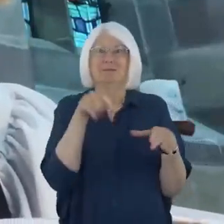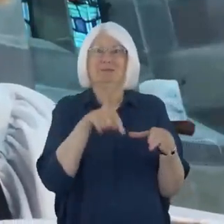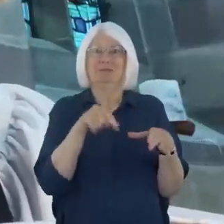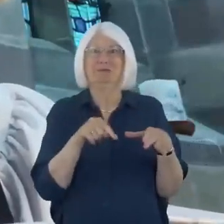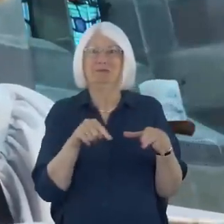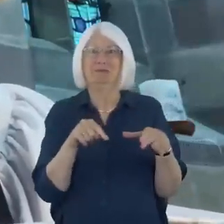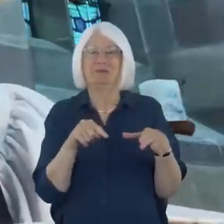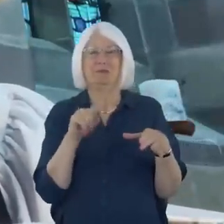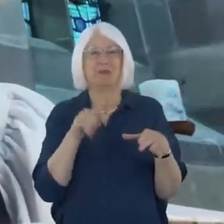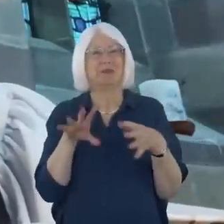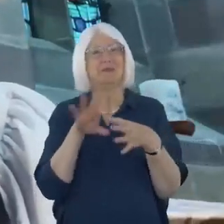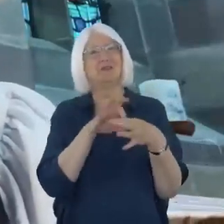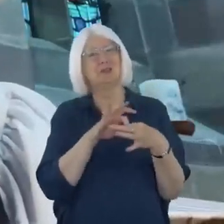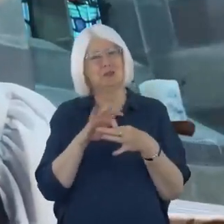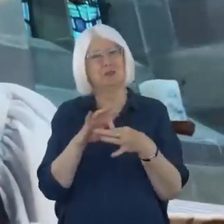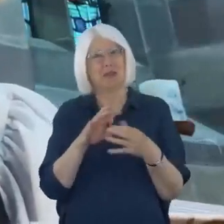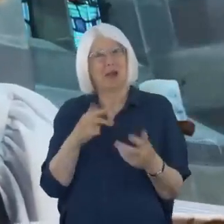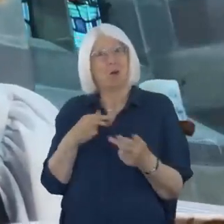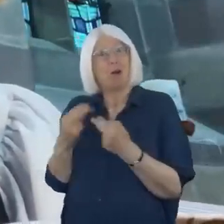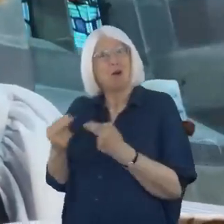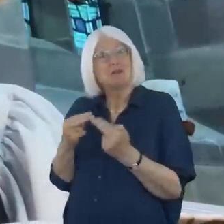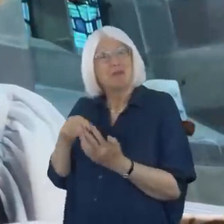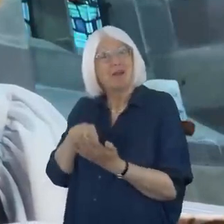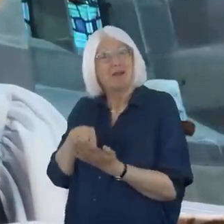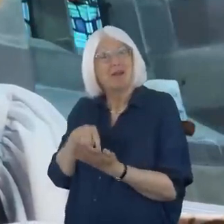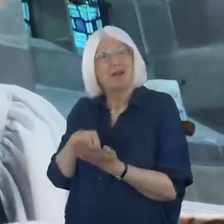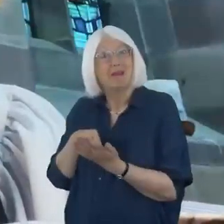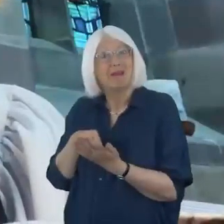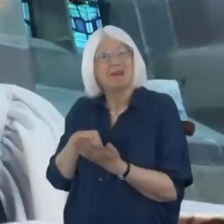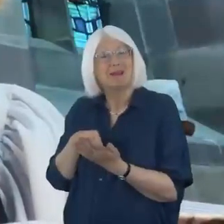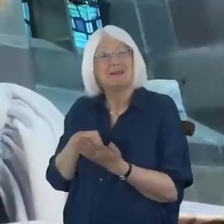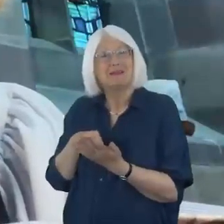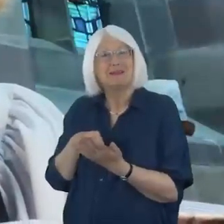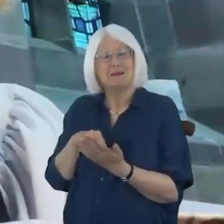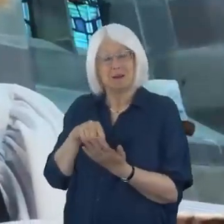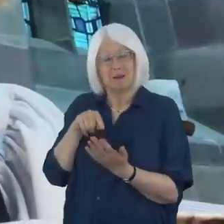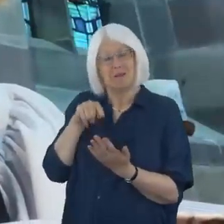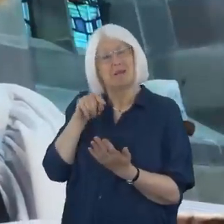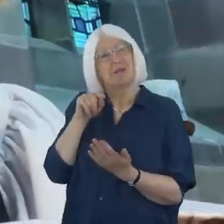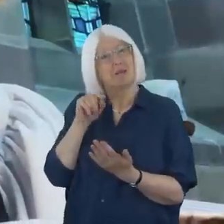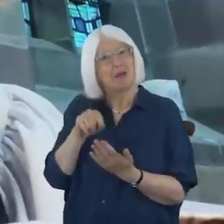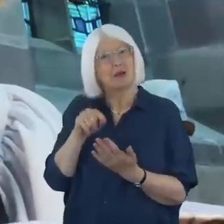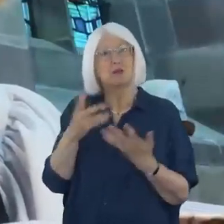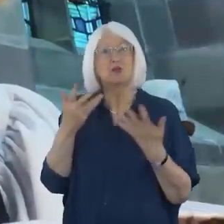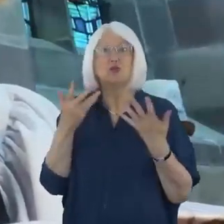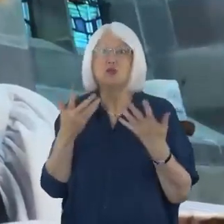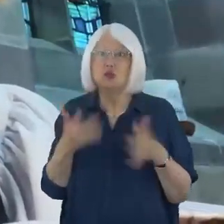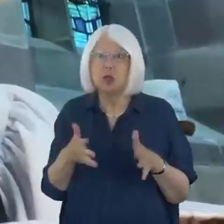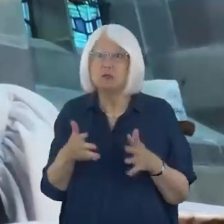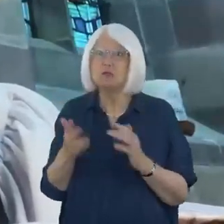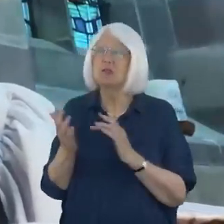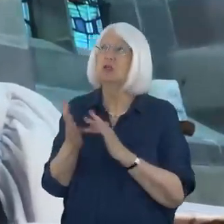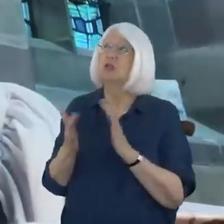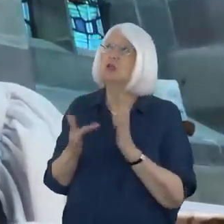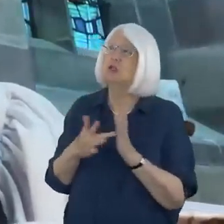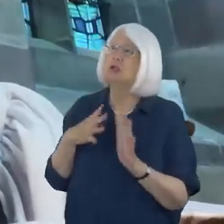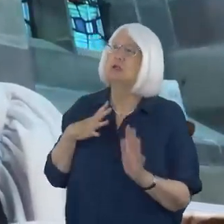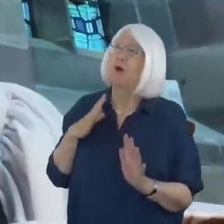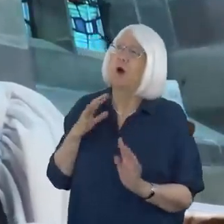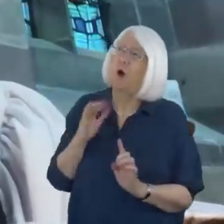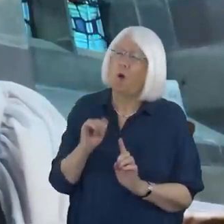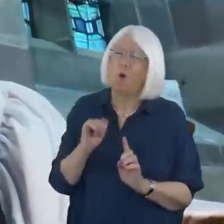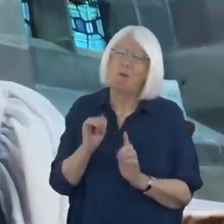This unity, our gospel for this morning tells us, is not only Jesus' hope and